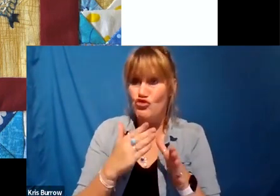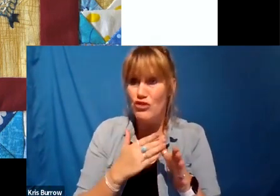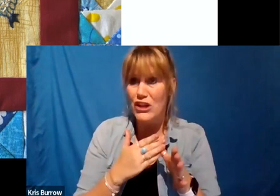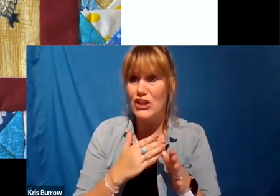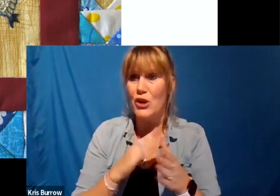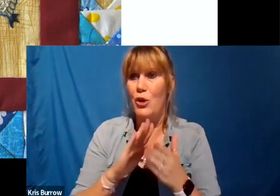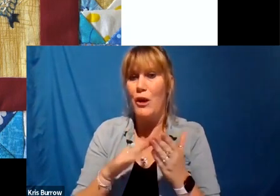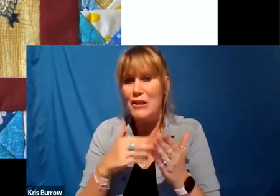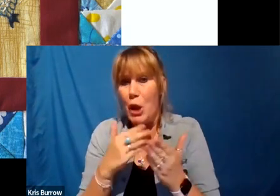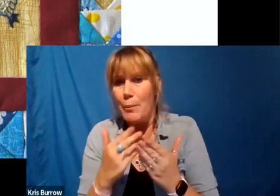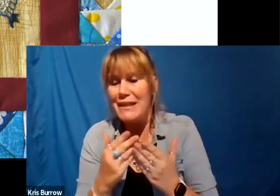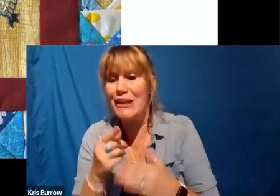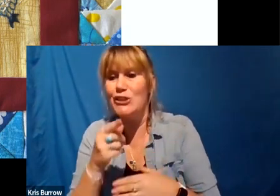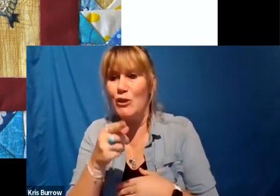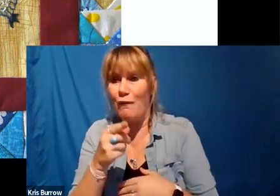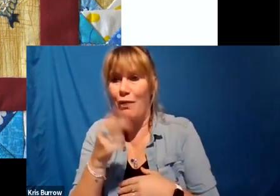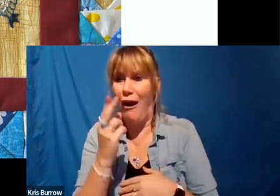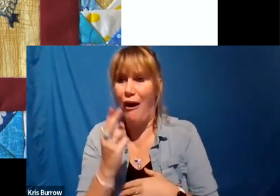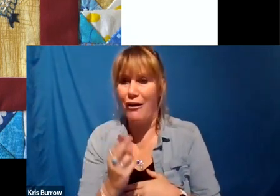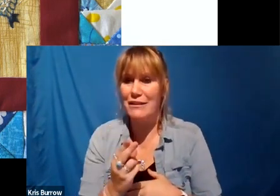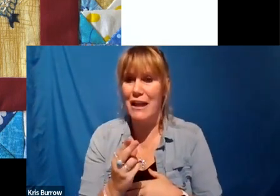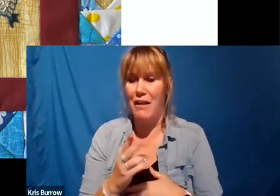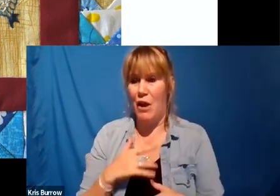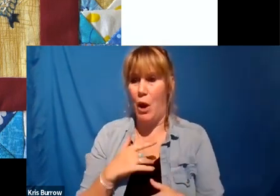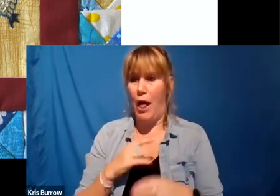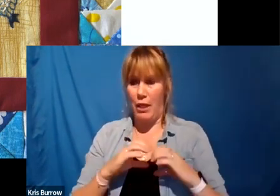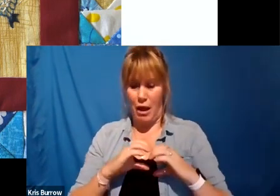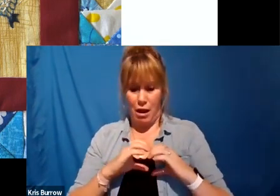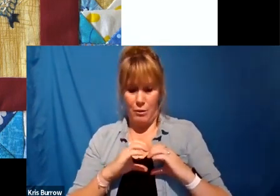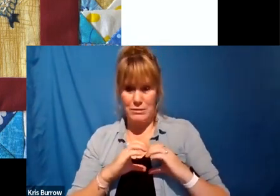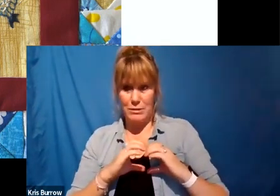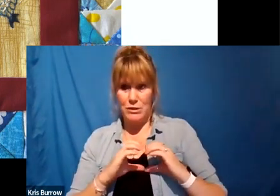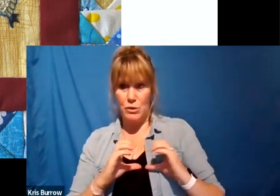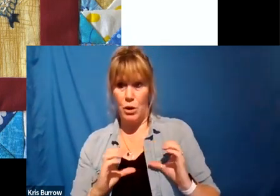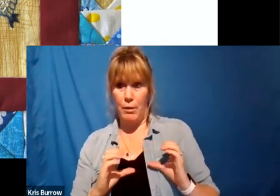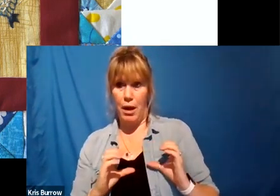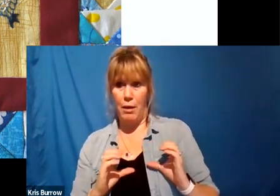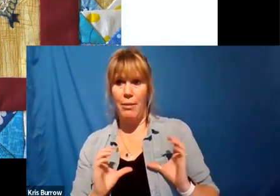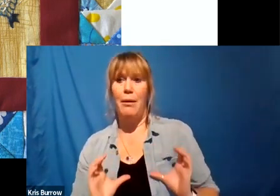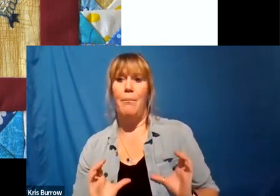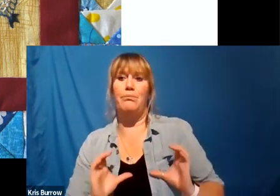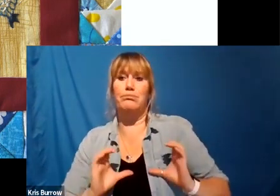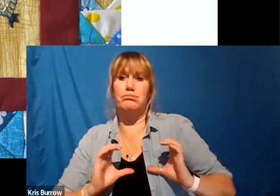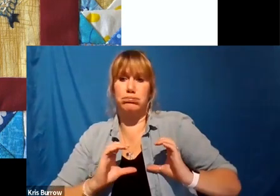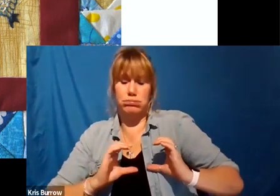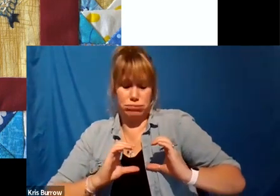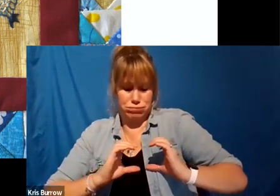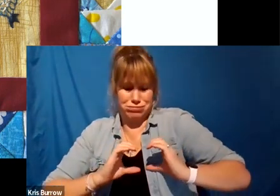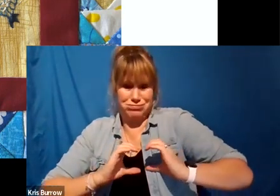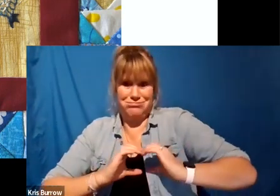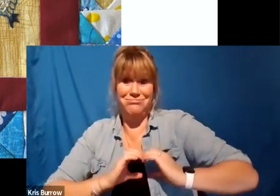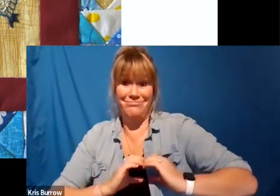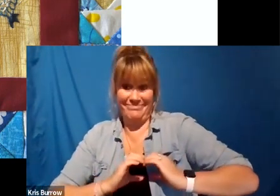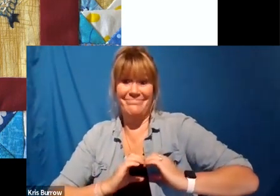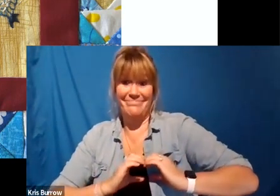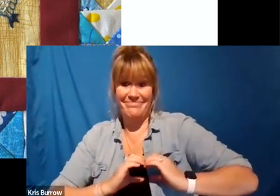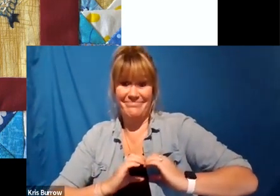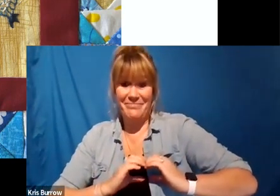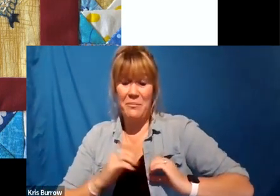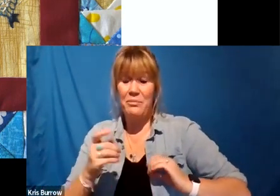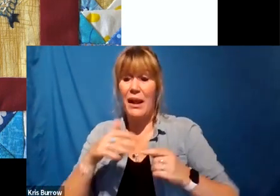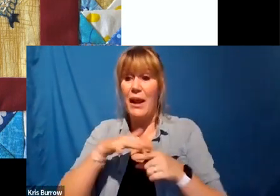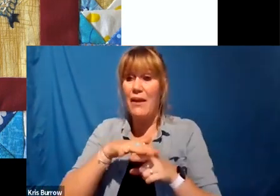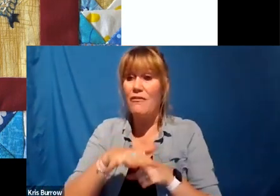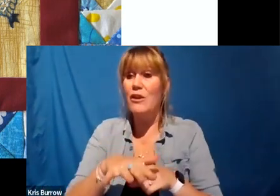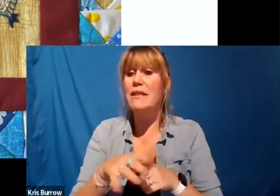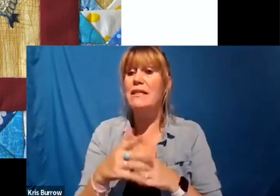was that, you know, a heart was being torn apart. But also this piece is very much influenced by folk art